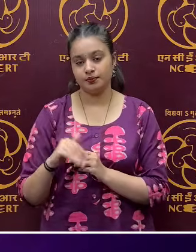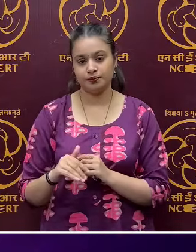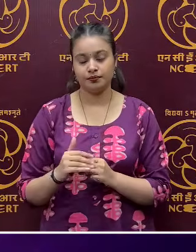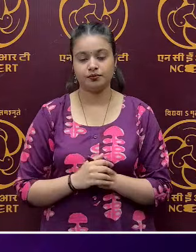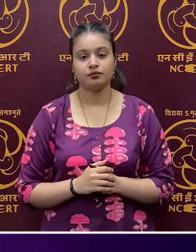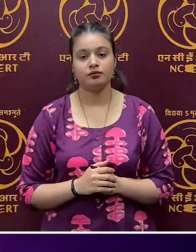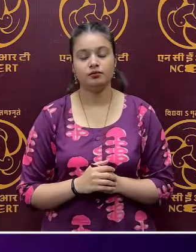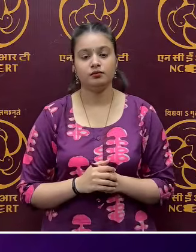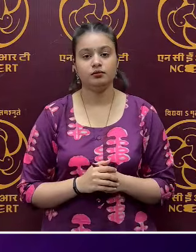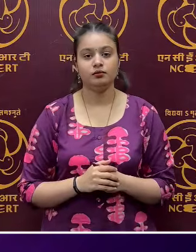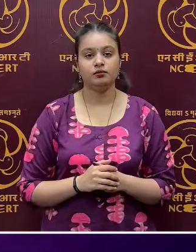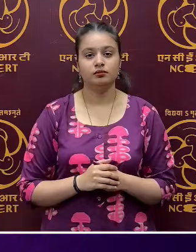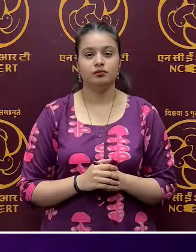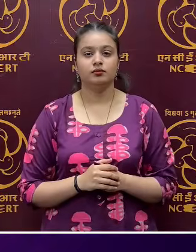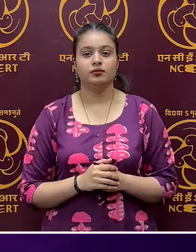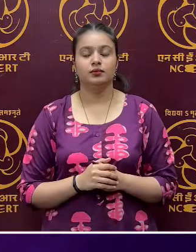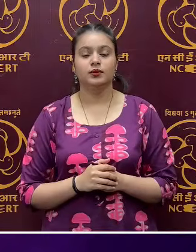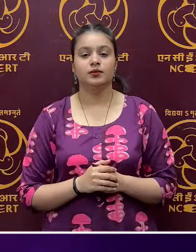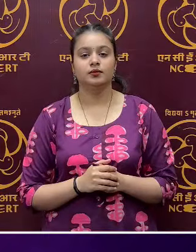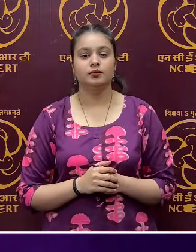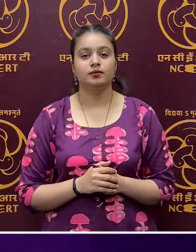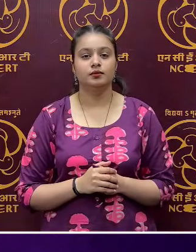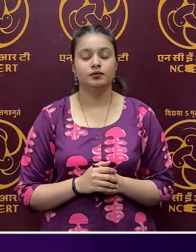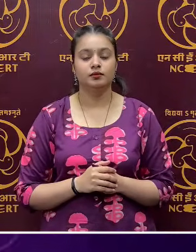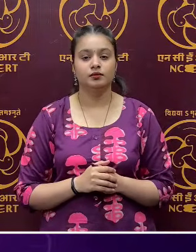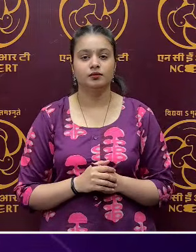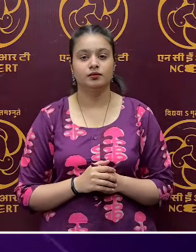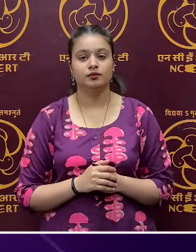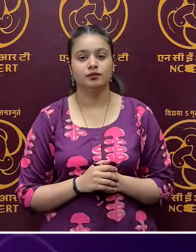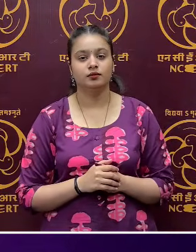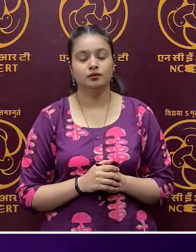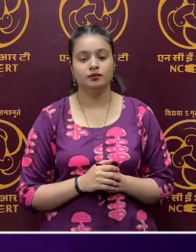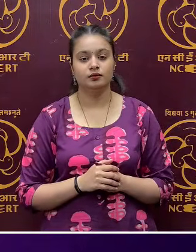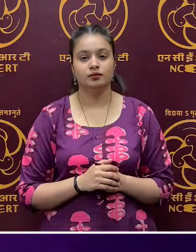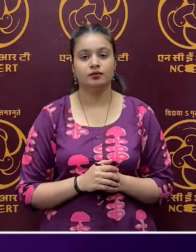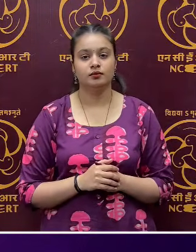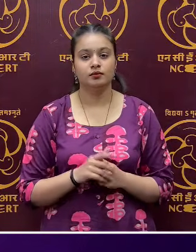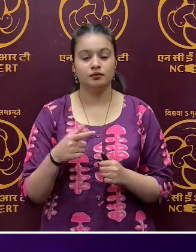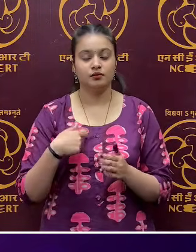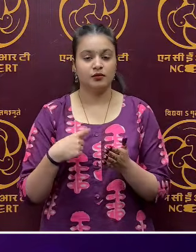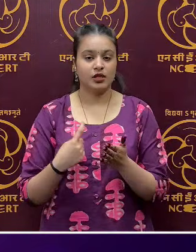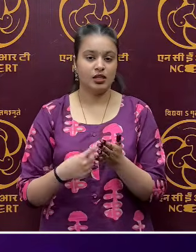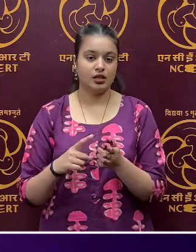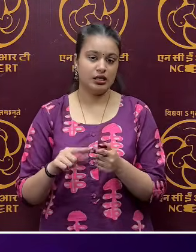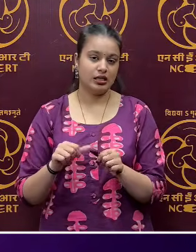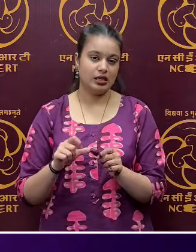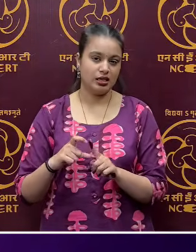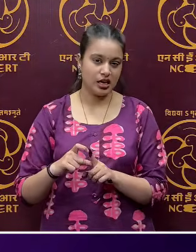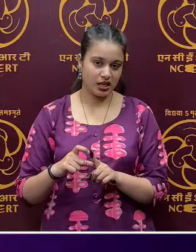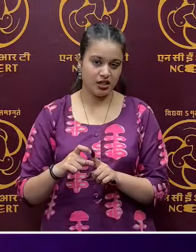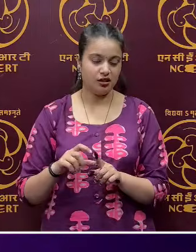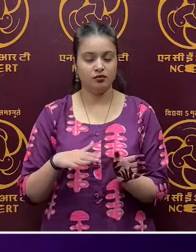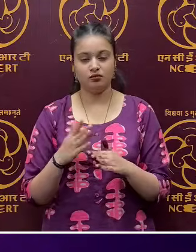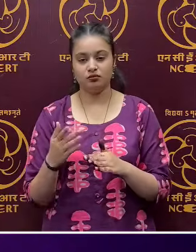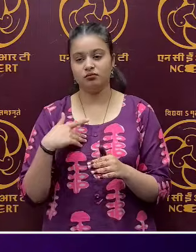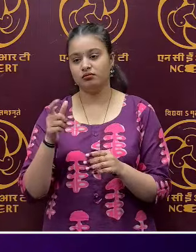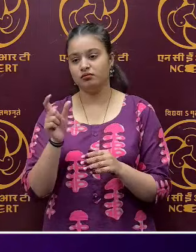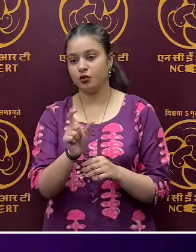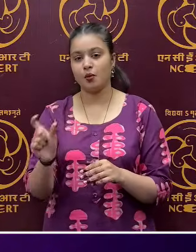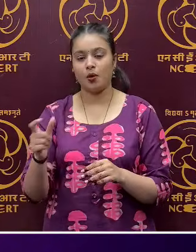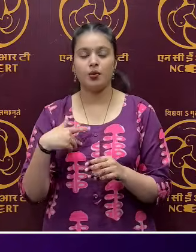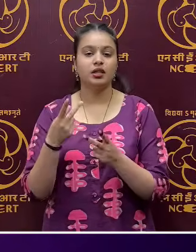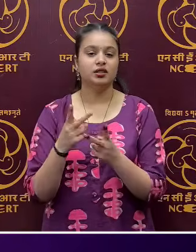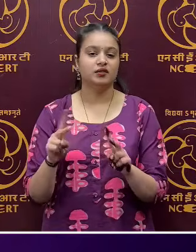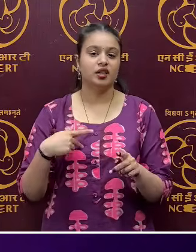is difference between already and already. Already is readiness and already is something that is